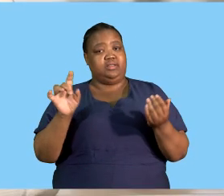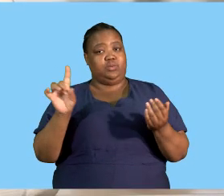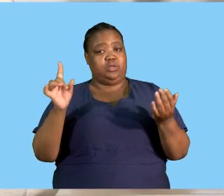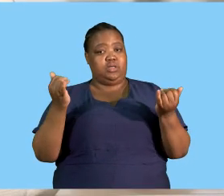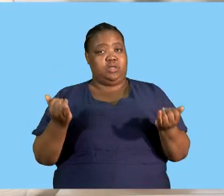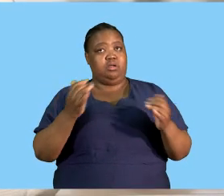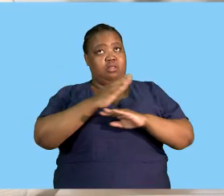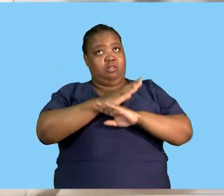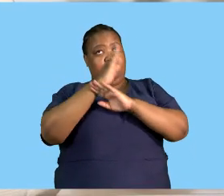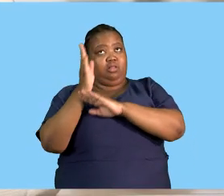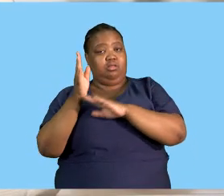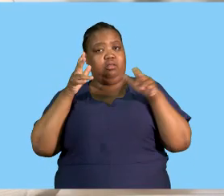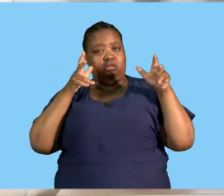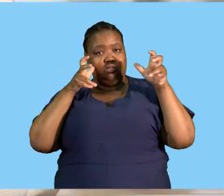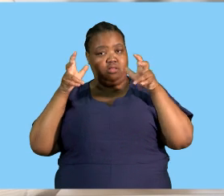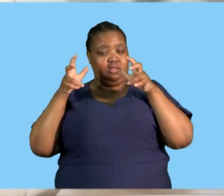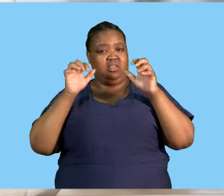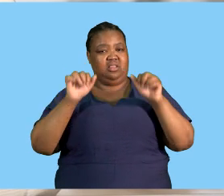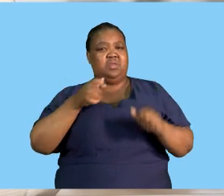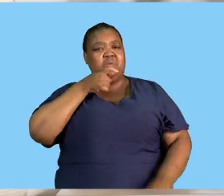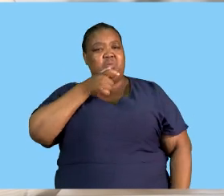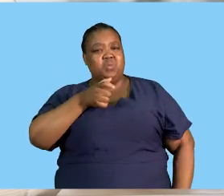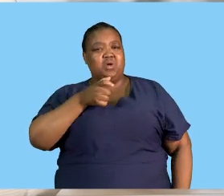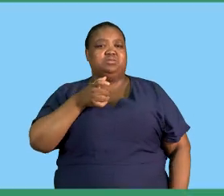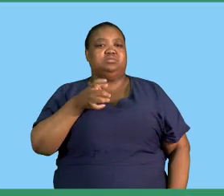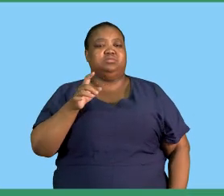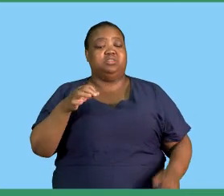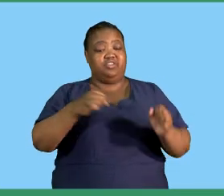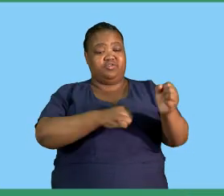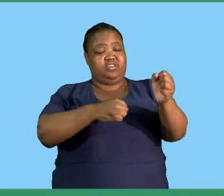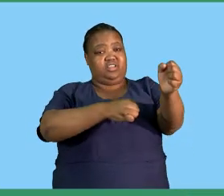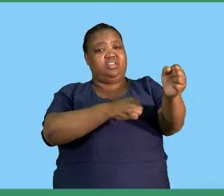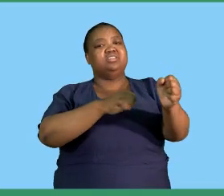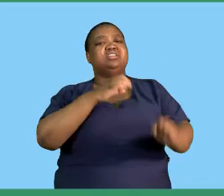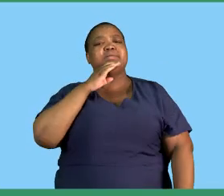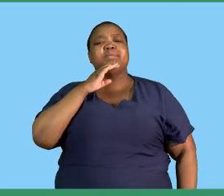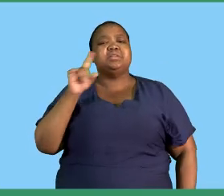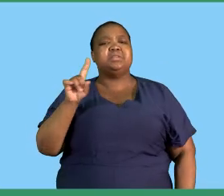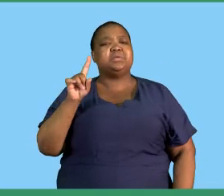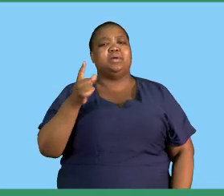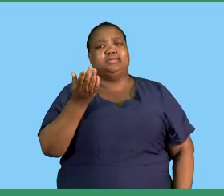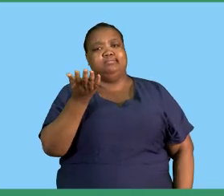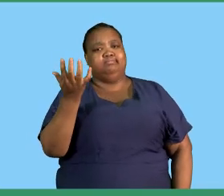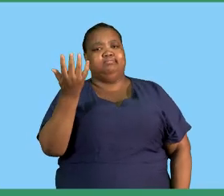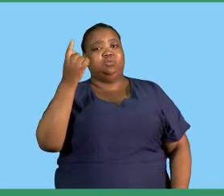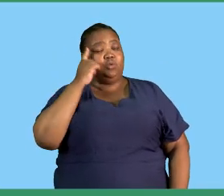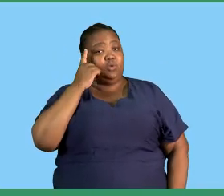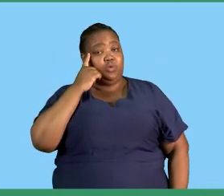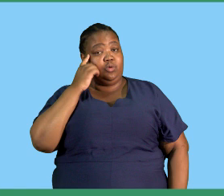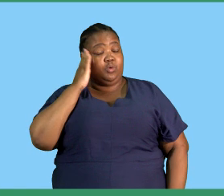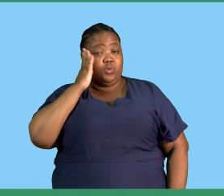you. As you're listening to this, you should know the following definition. You must know what a strategy is. A strategy is